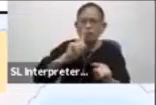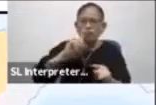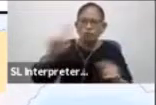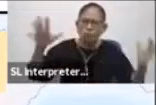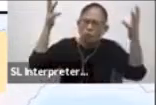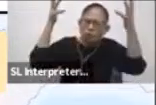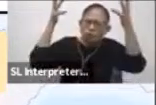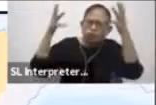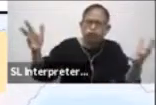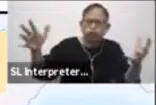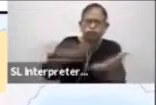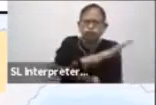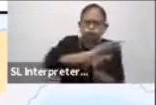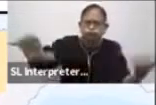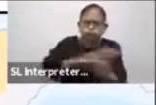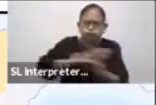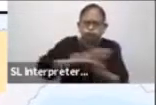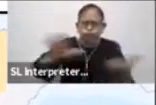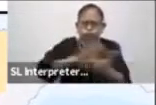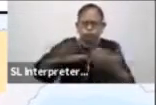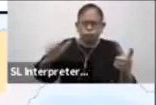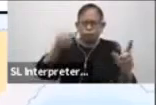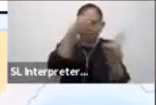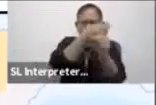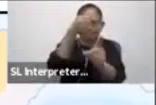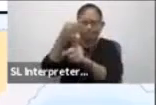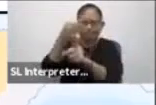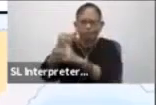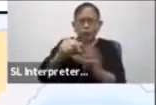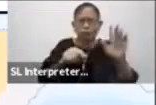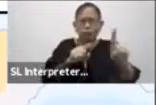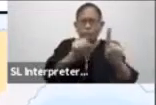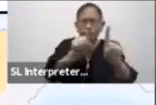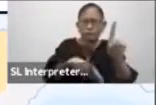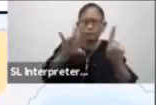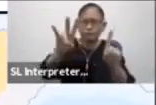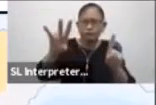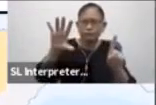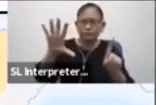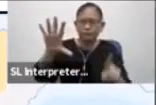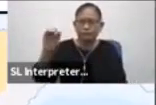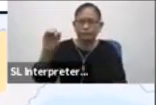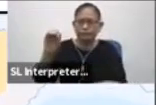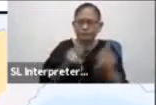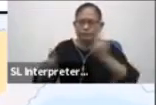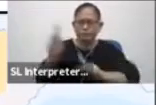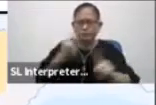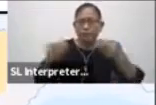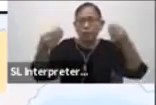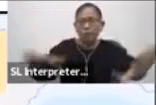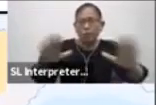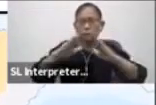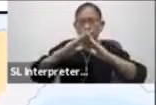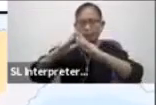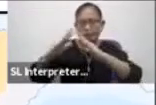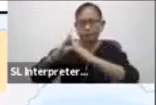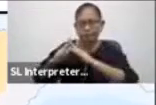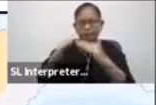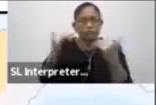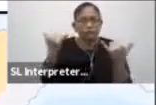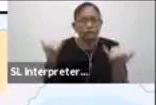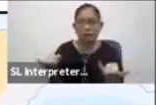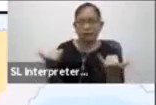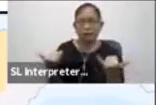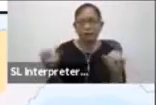and affected around 170,000 people to lose their houses, who were then being displaced in many